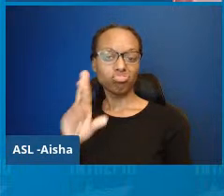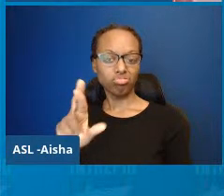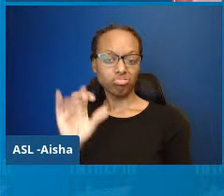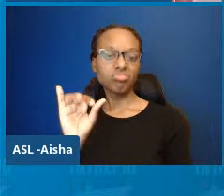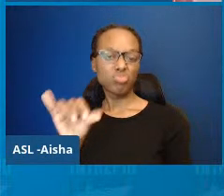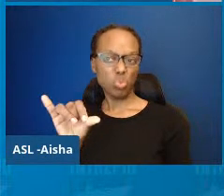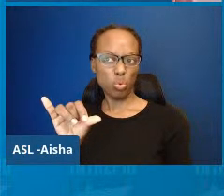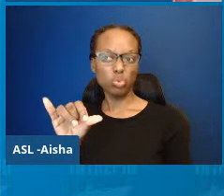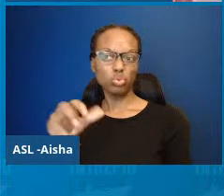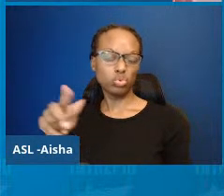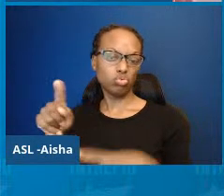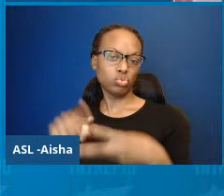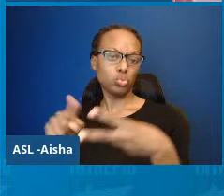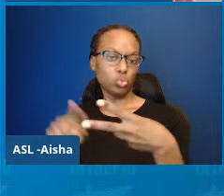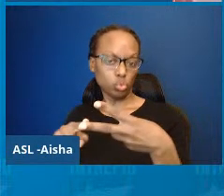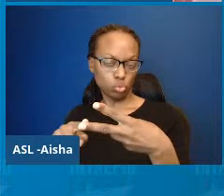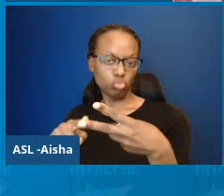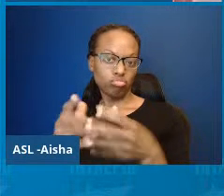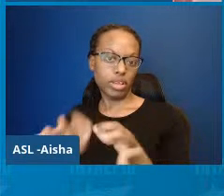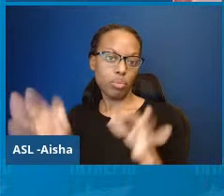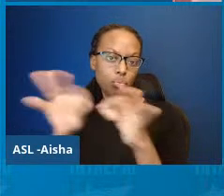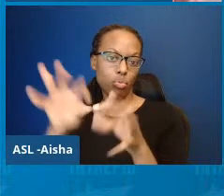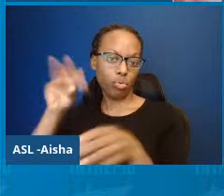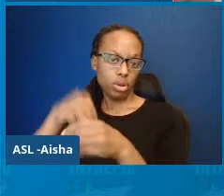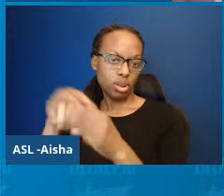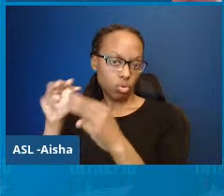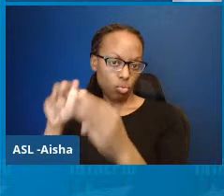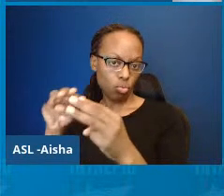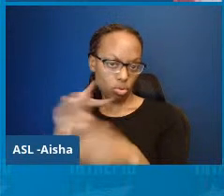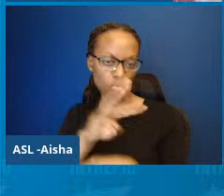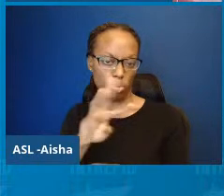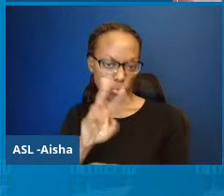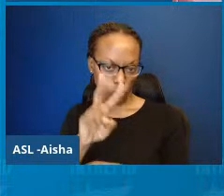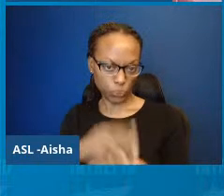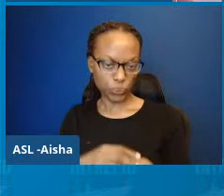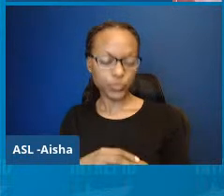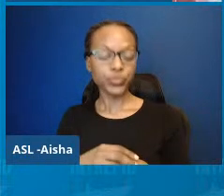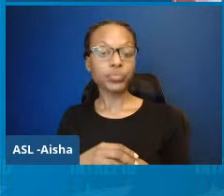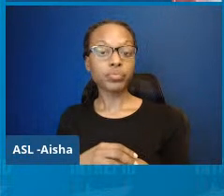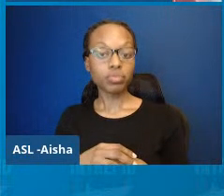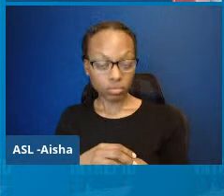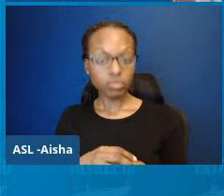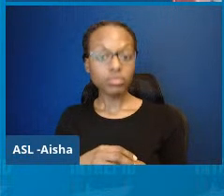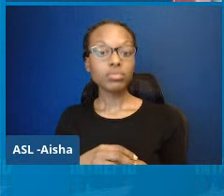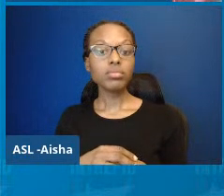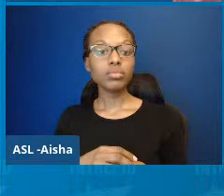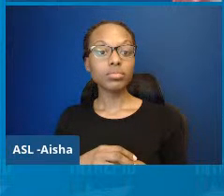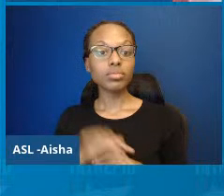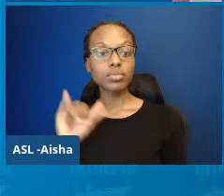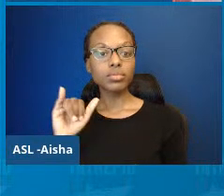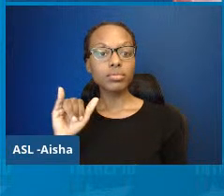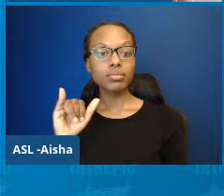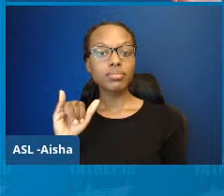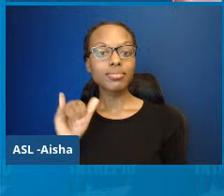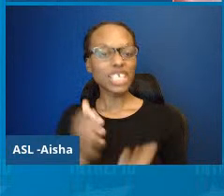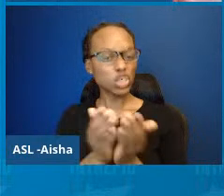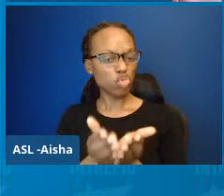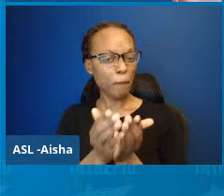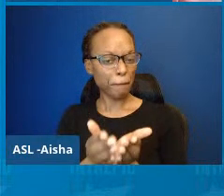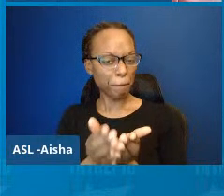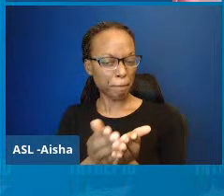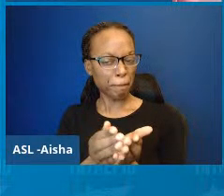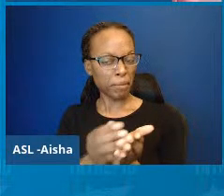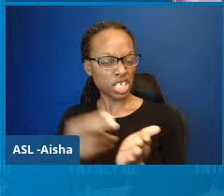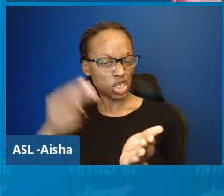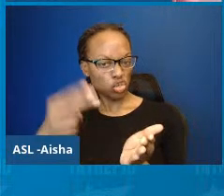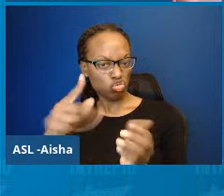today. Before I move on beyond Intrepid's history, I just want to know if you have